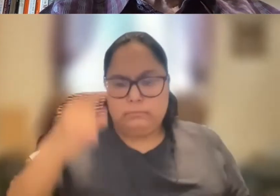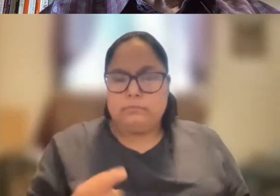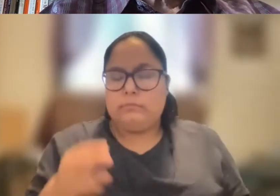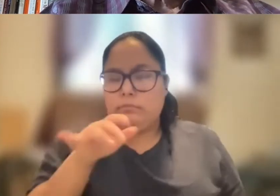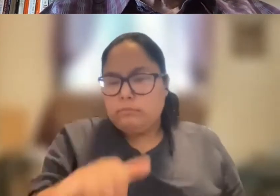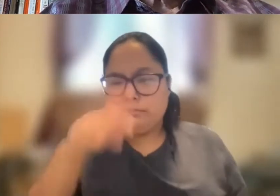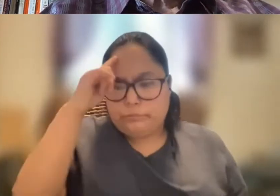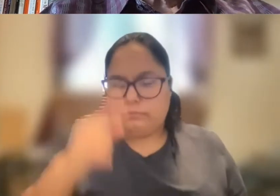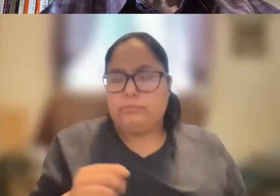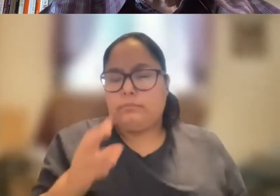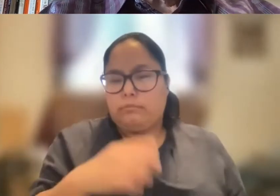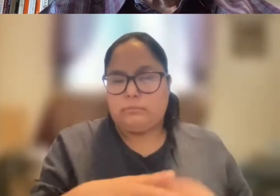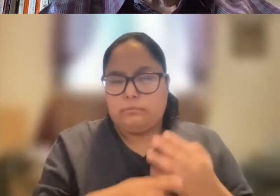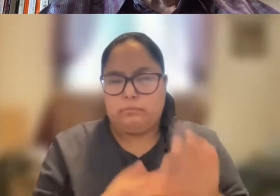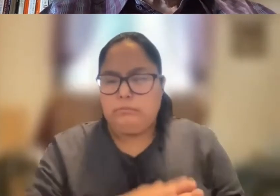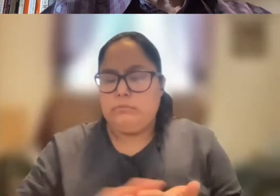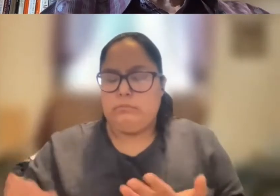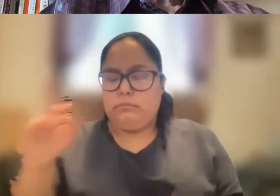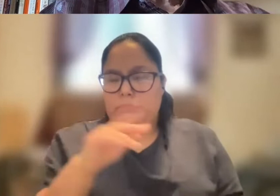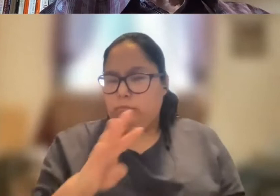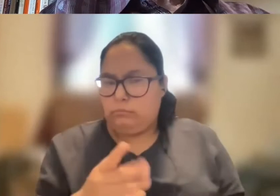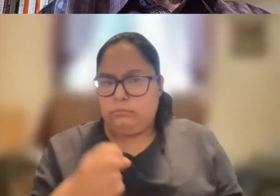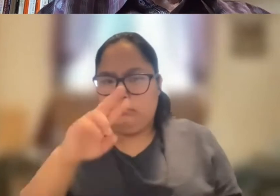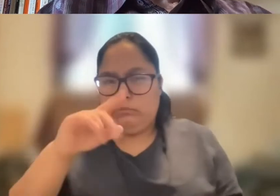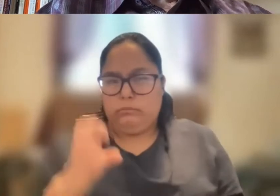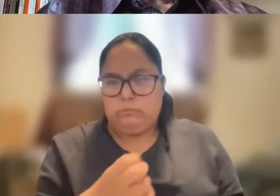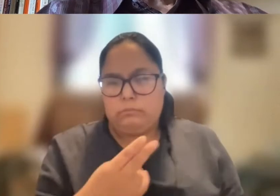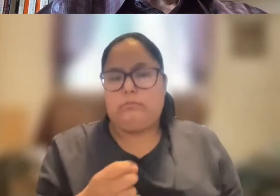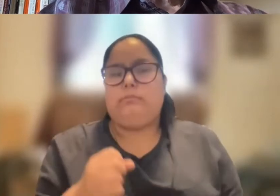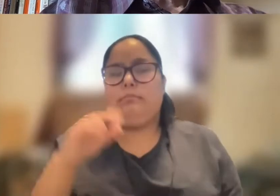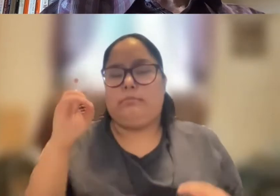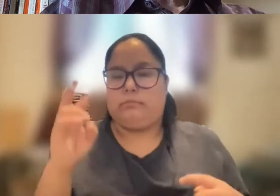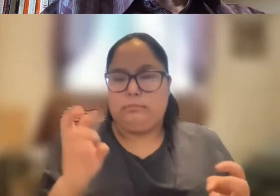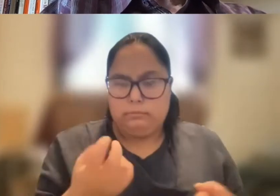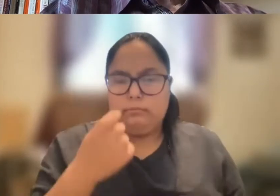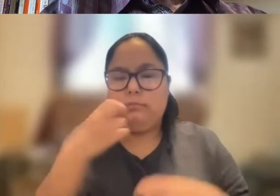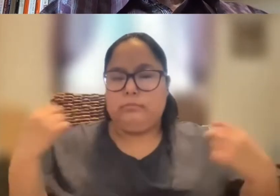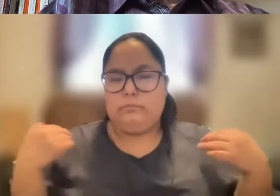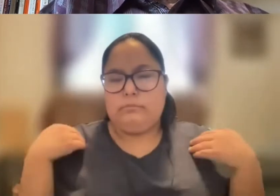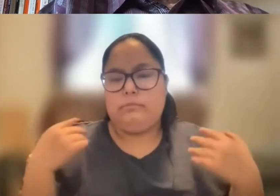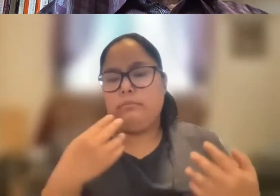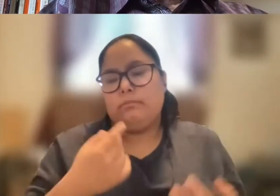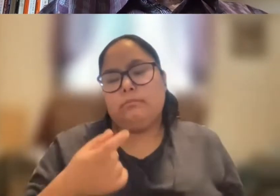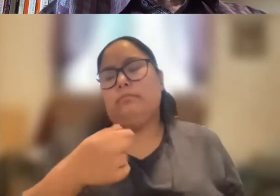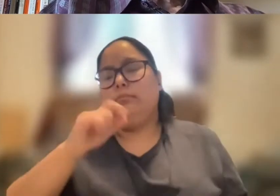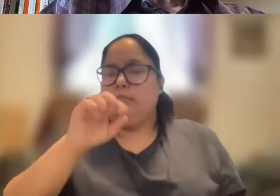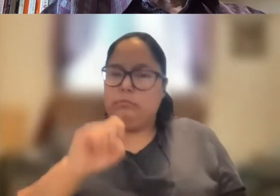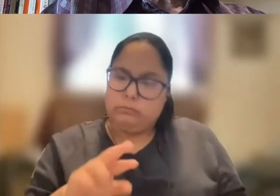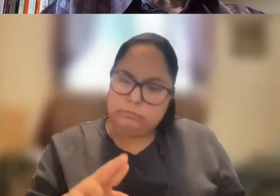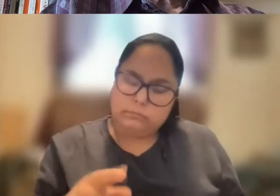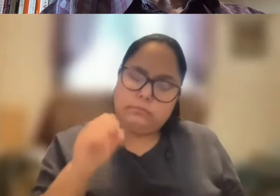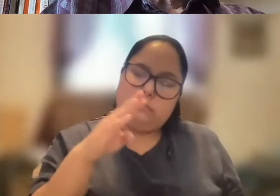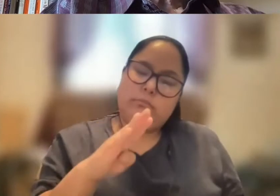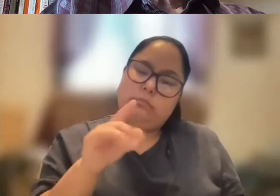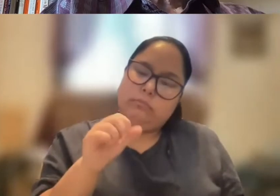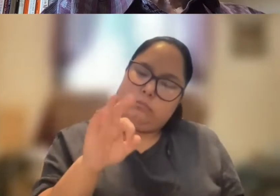still, if we print off lab records for somebody, it's still going to have the gender at birth on